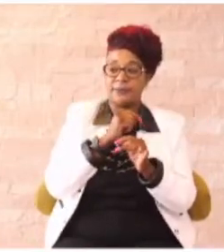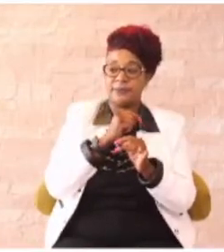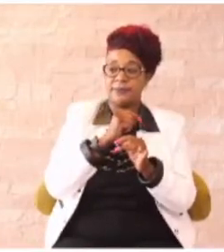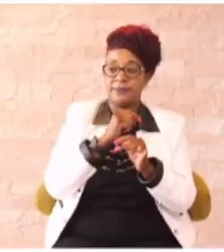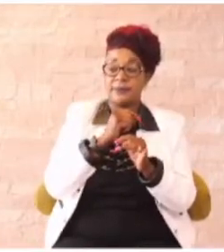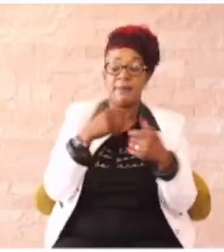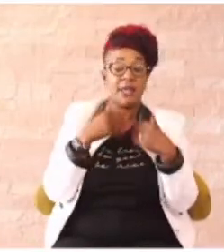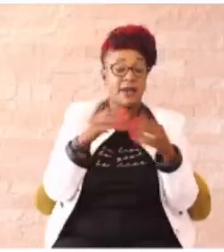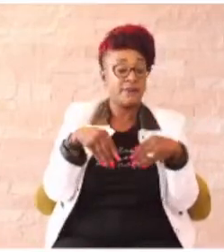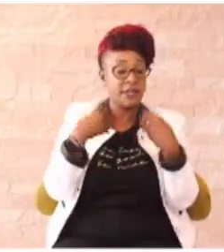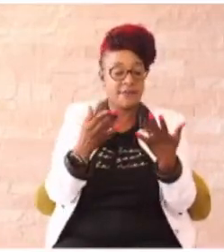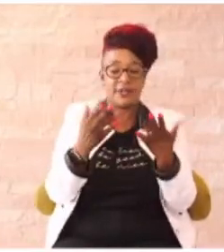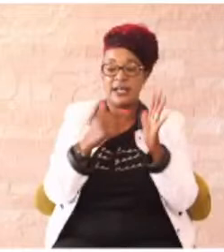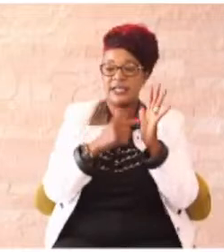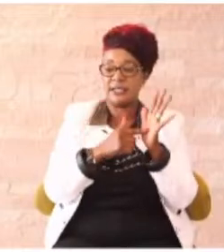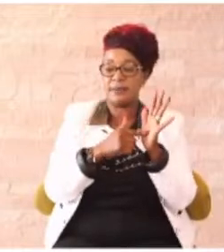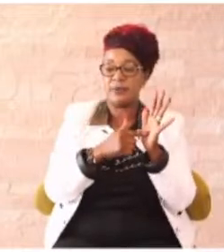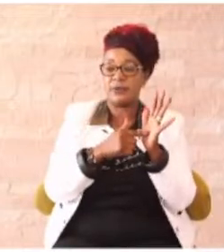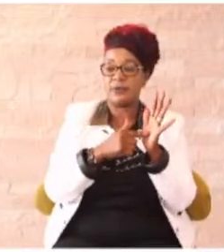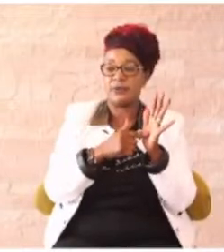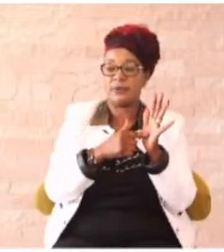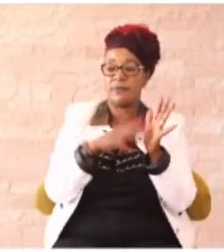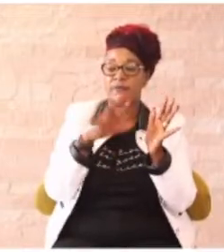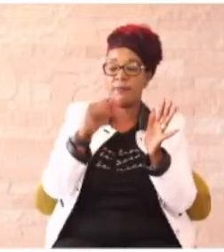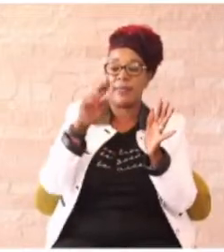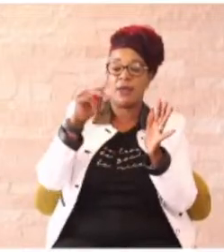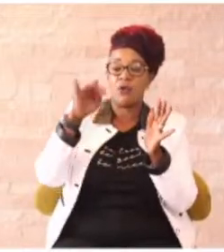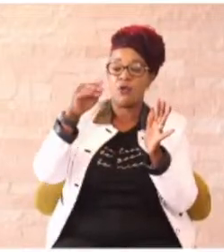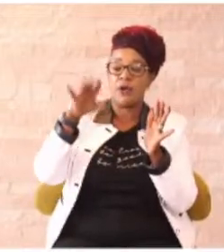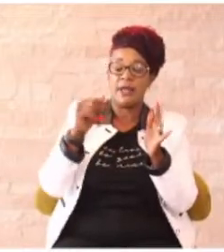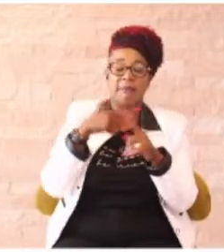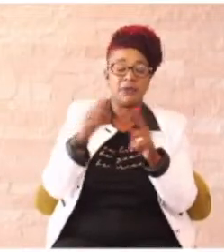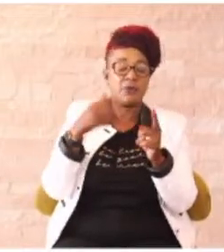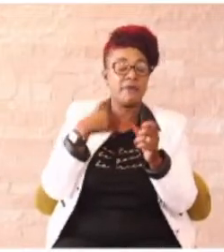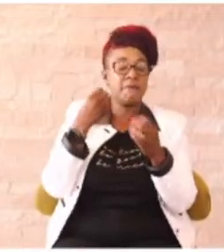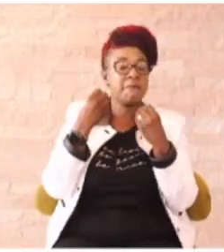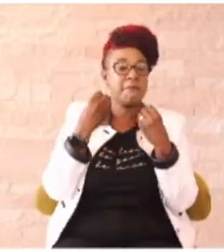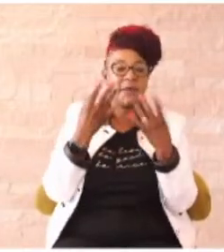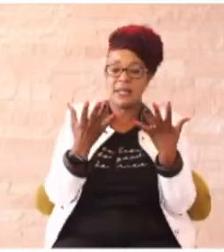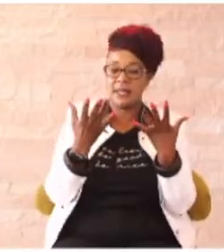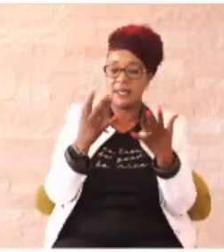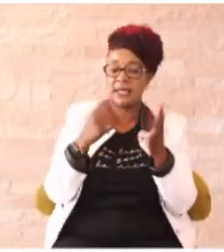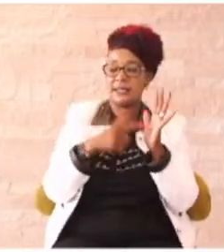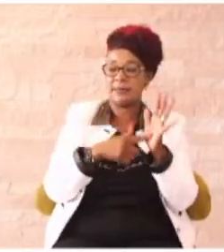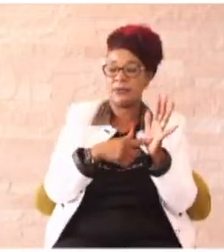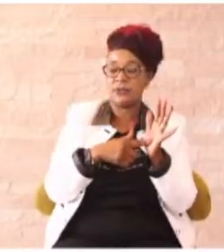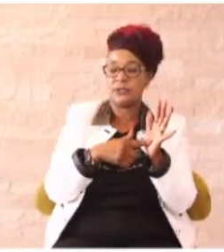an example from Lyantonde, but there are very many examples.